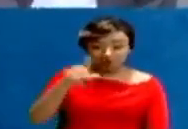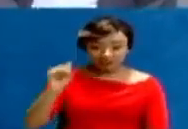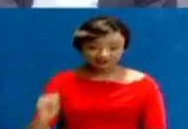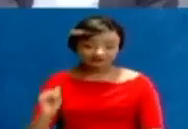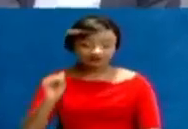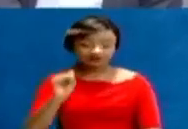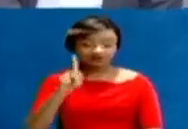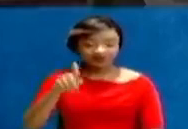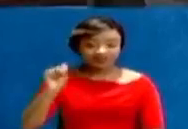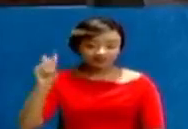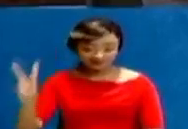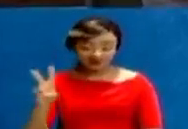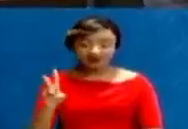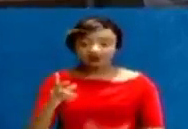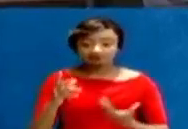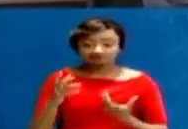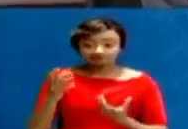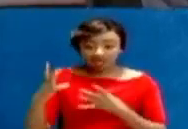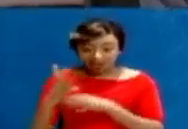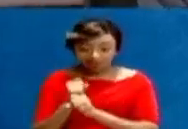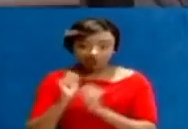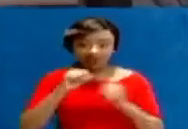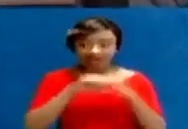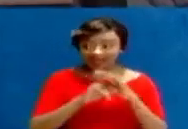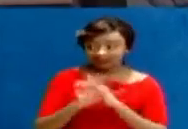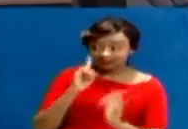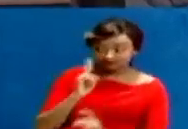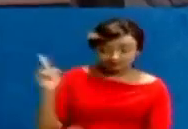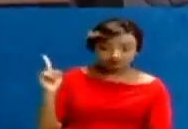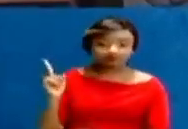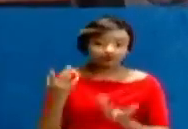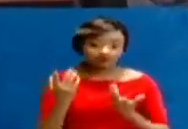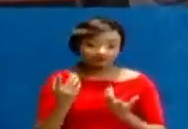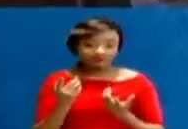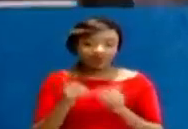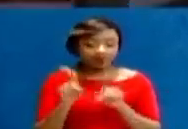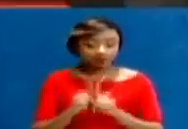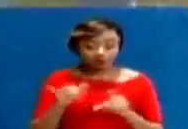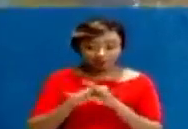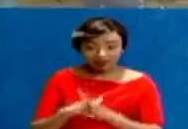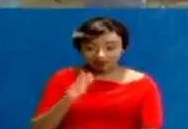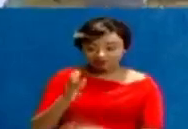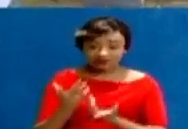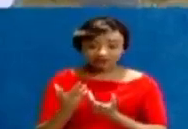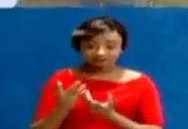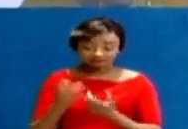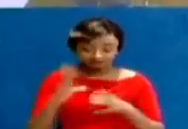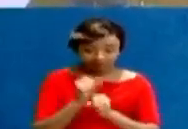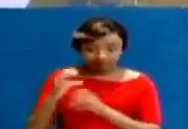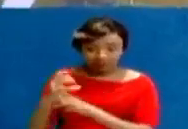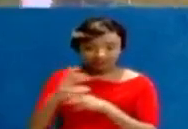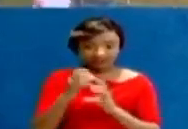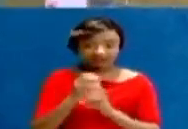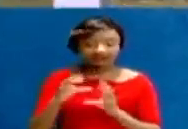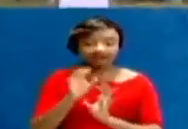SACCOs access to 133-seater Isuzu buses. In the asset financing deal, members of Metro Trans and Super Metro SACCOs